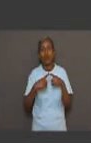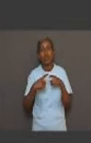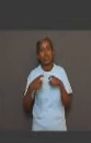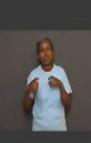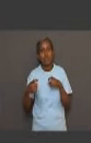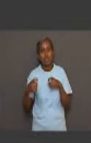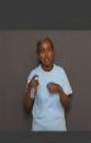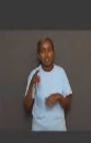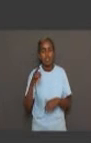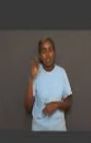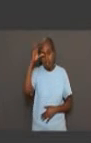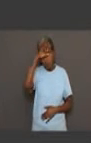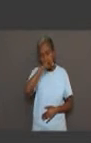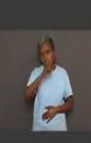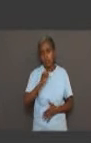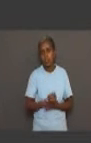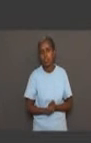contradicts our assumption.